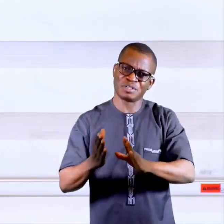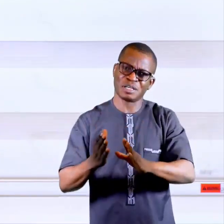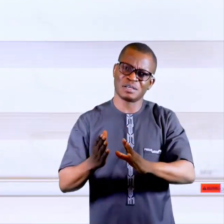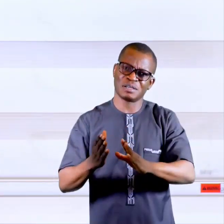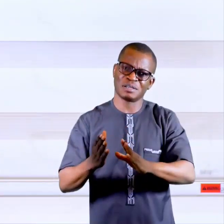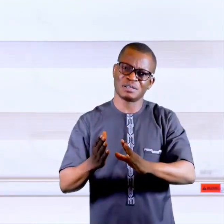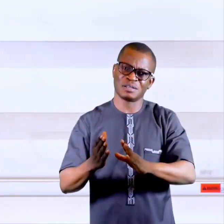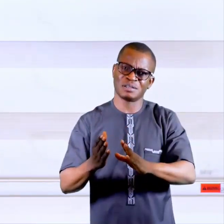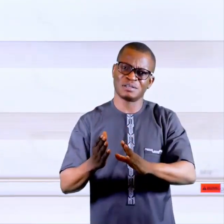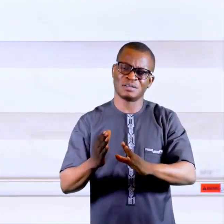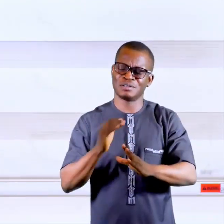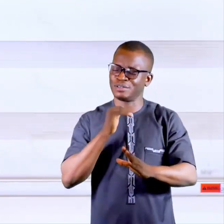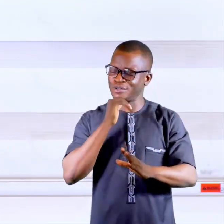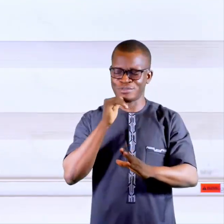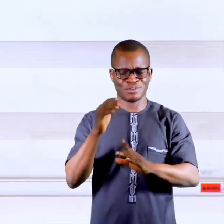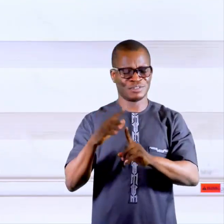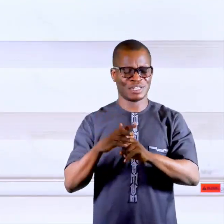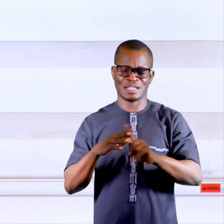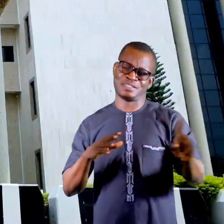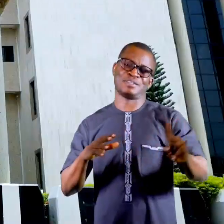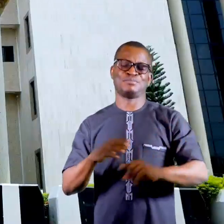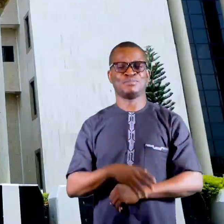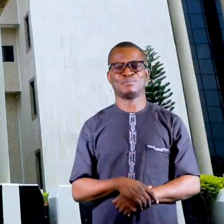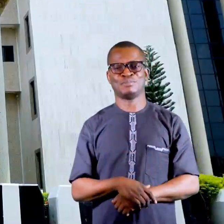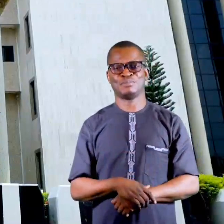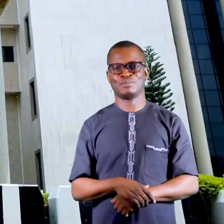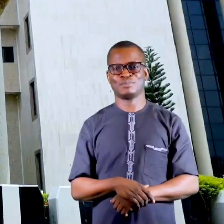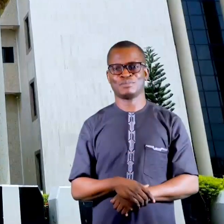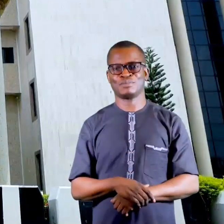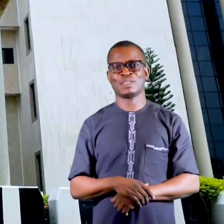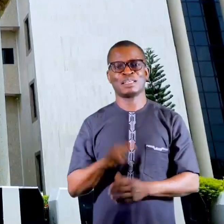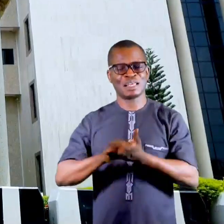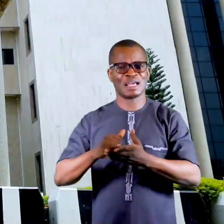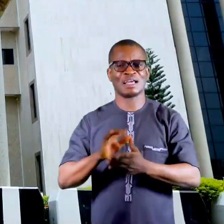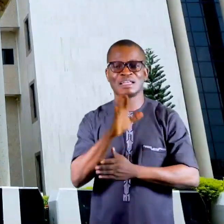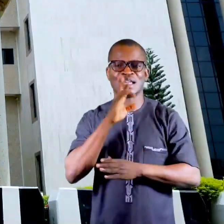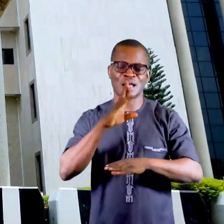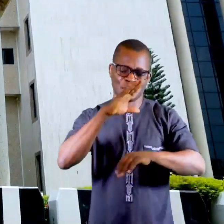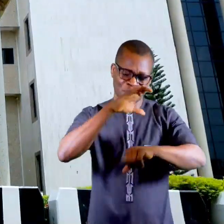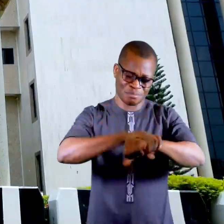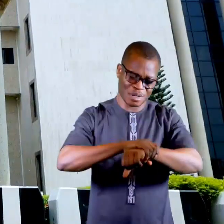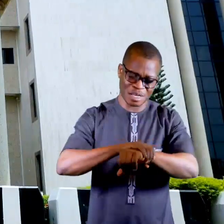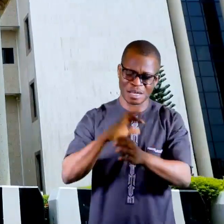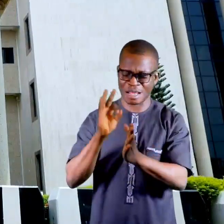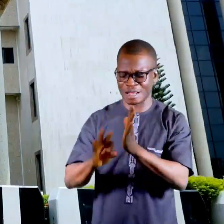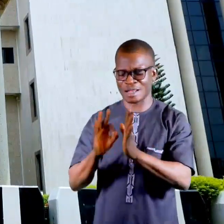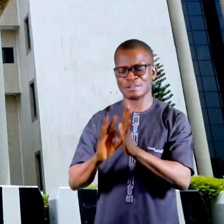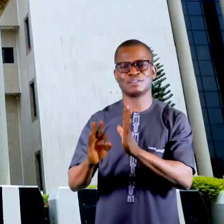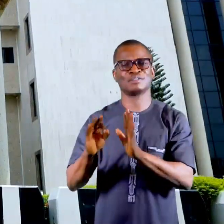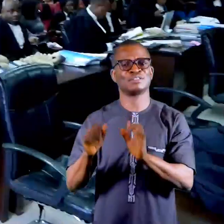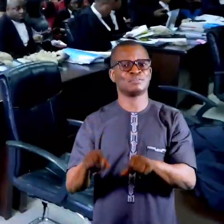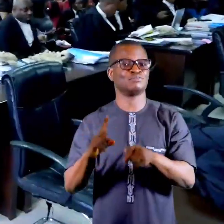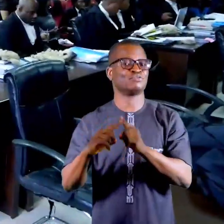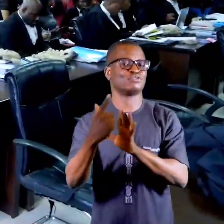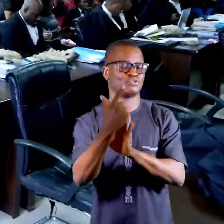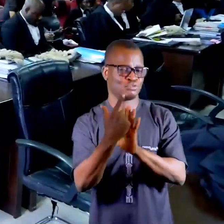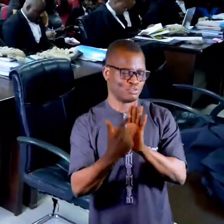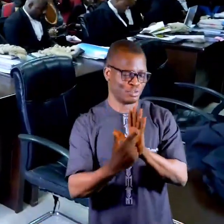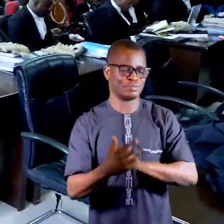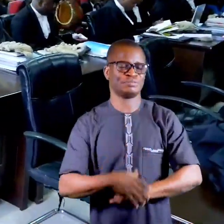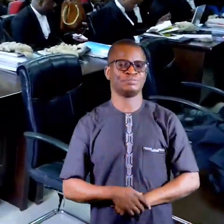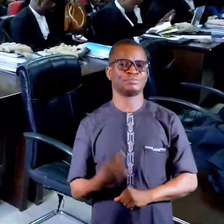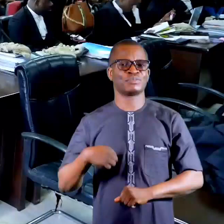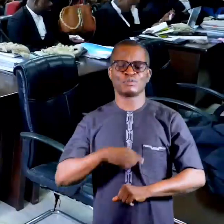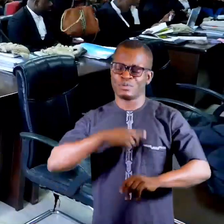and gender-based violence don't go free, that they are accountable to the law. So we